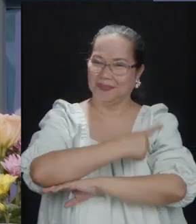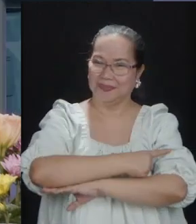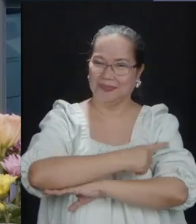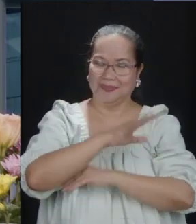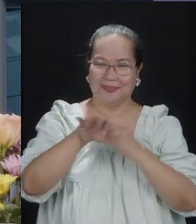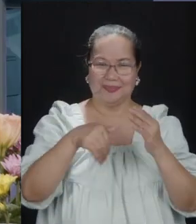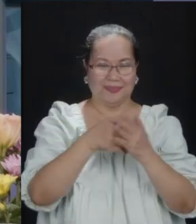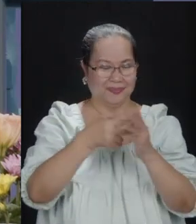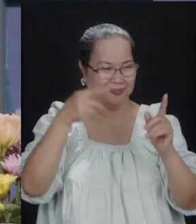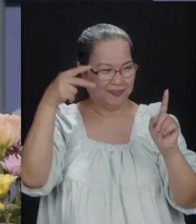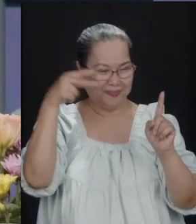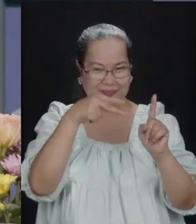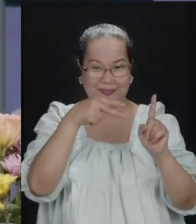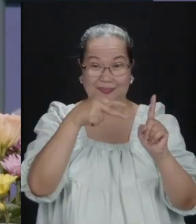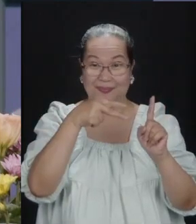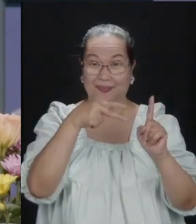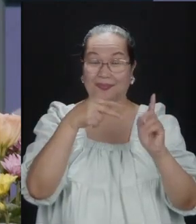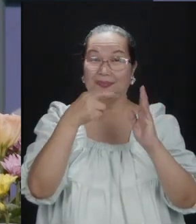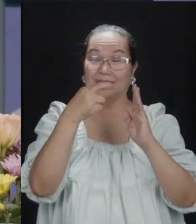at Hannah's woes.